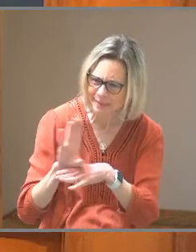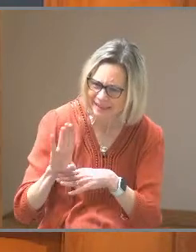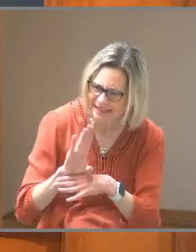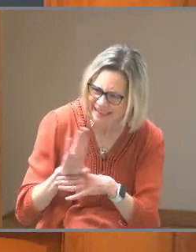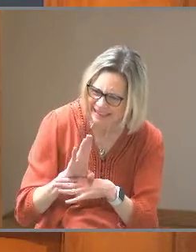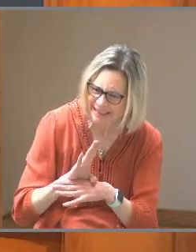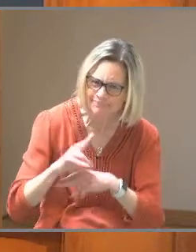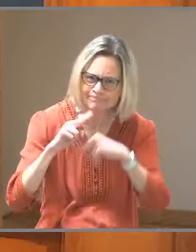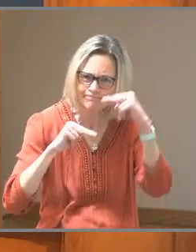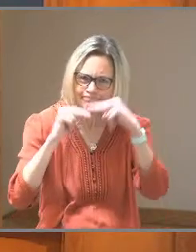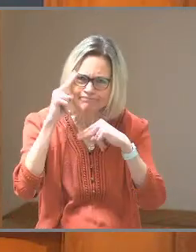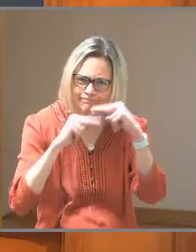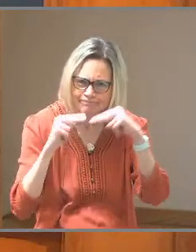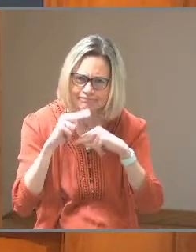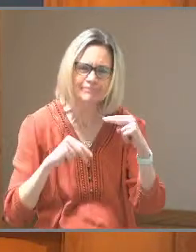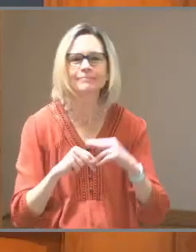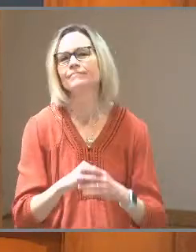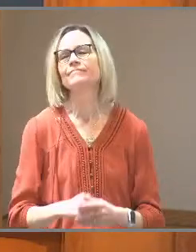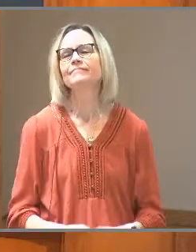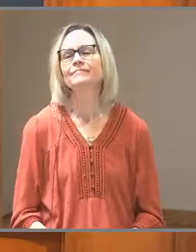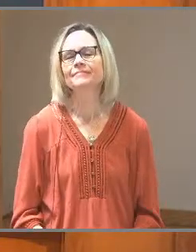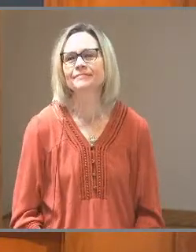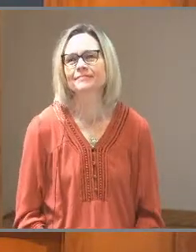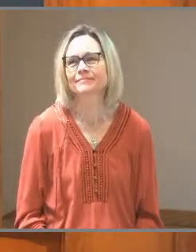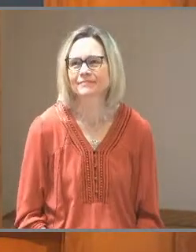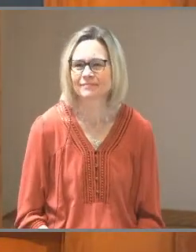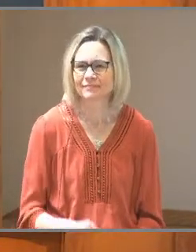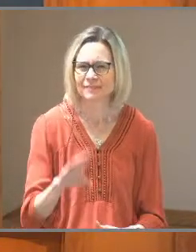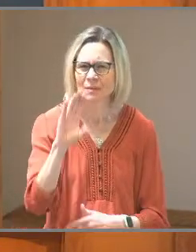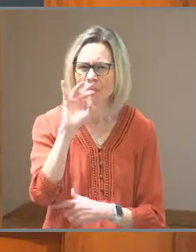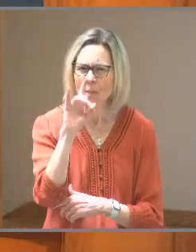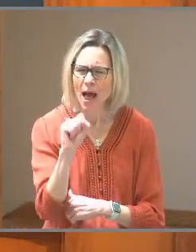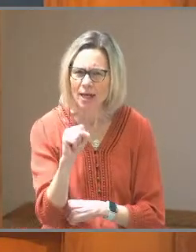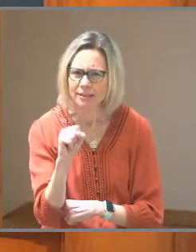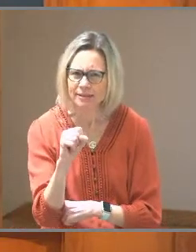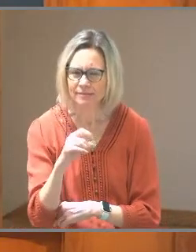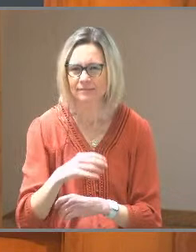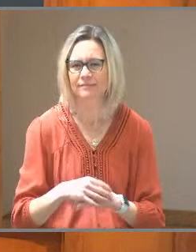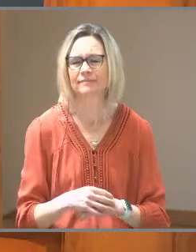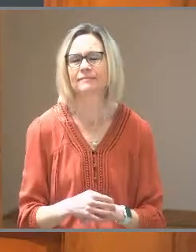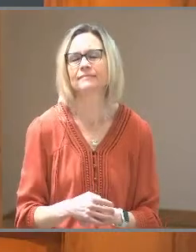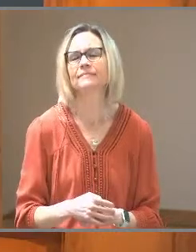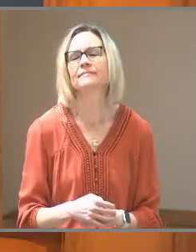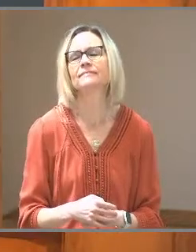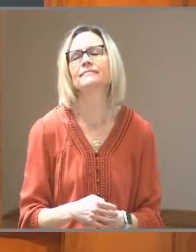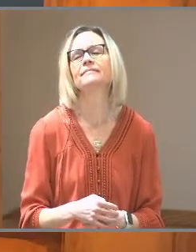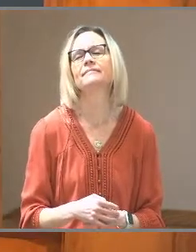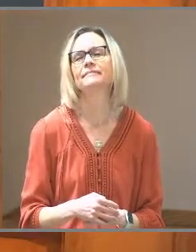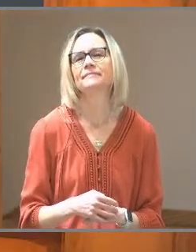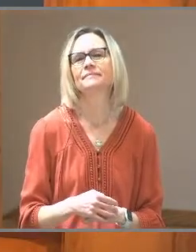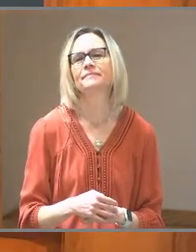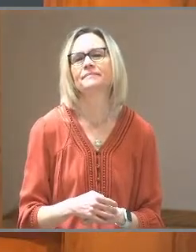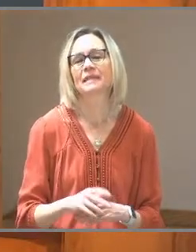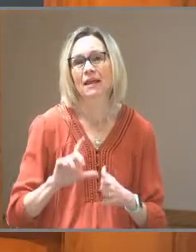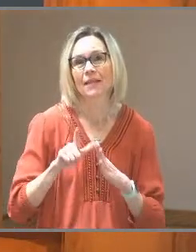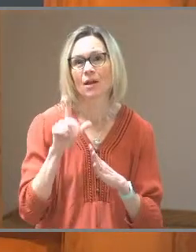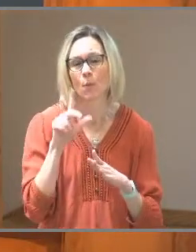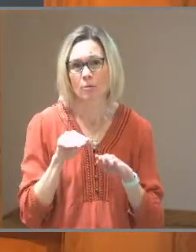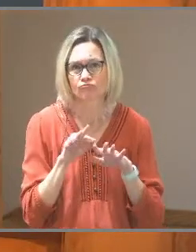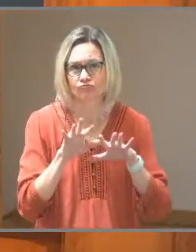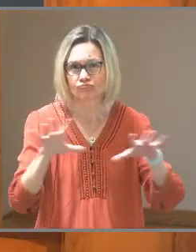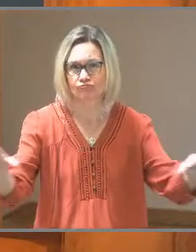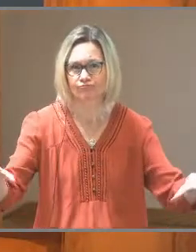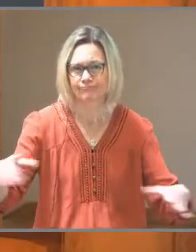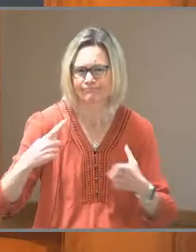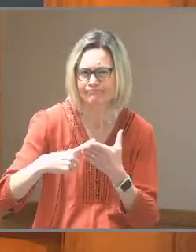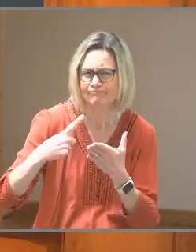some blocks in the narthex, right? Yeah, you were building up. Yeah. Later we are going to branch out, and later we are going to talk about